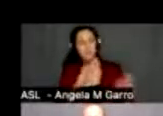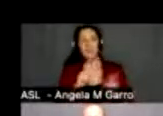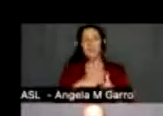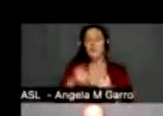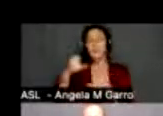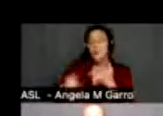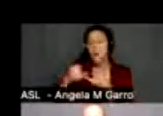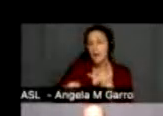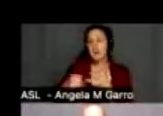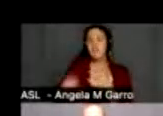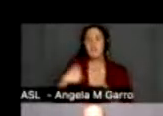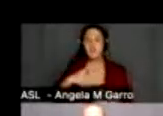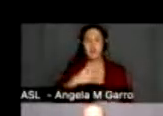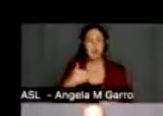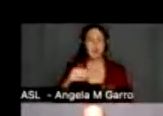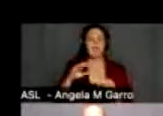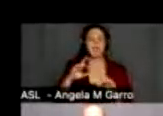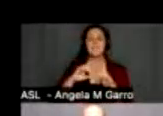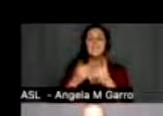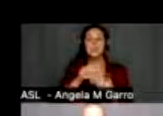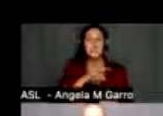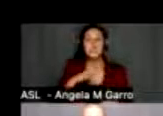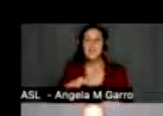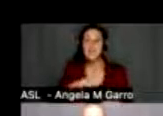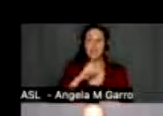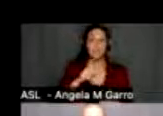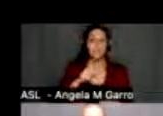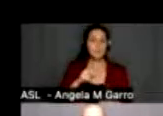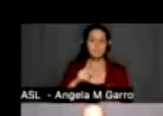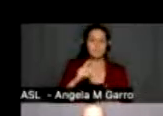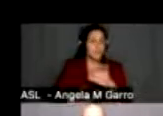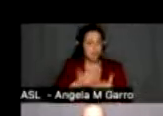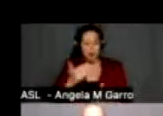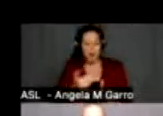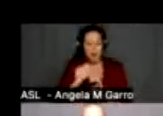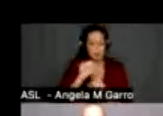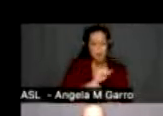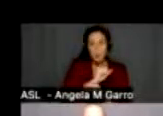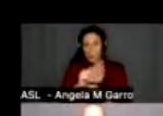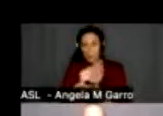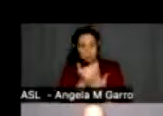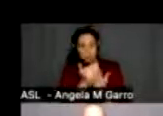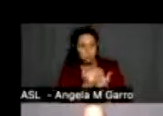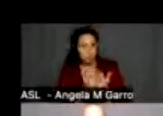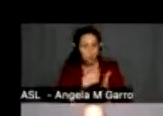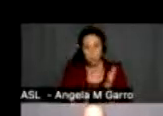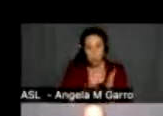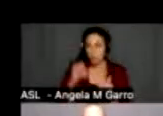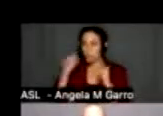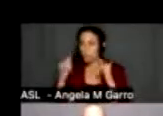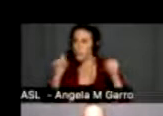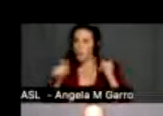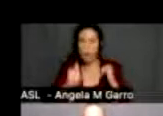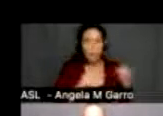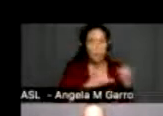have district staff who it's just a process of working through the list of students and calling the families and encouraging them